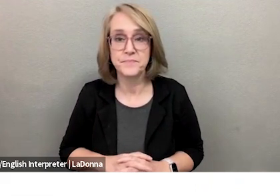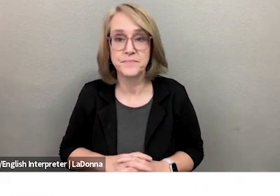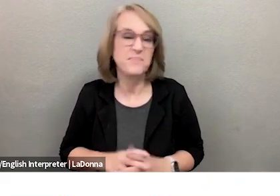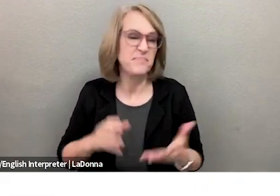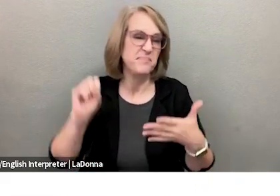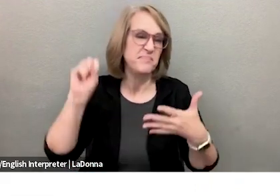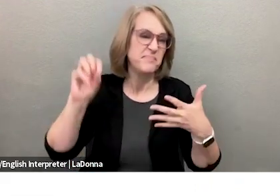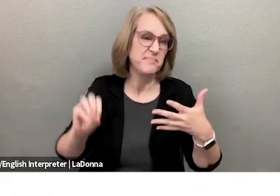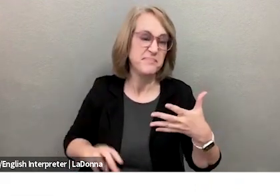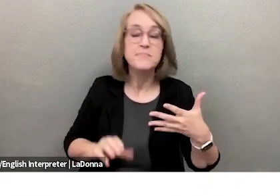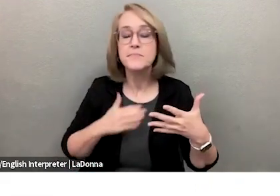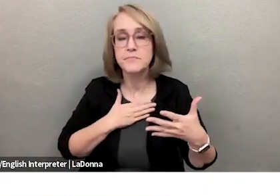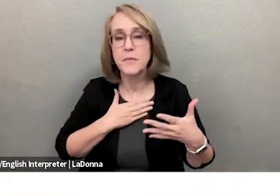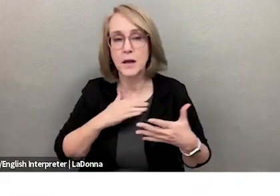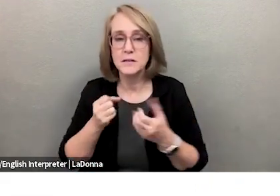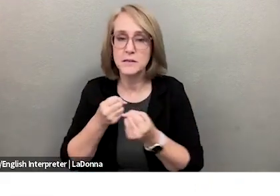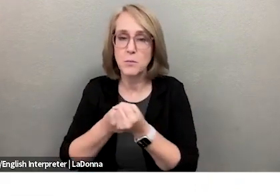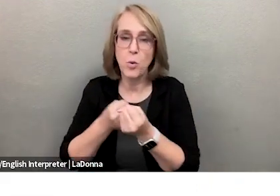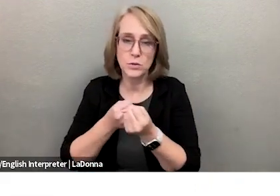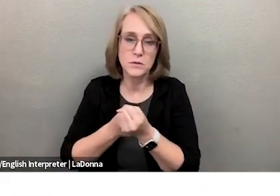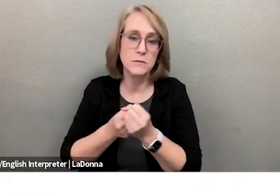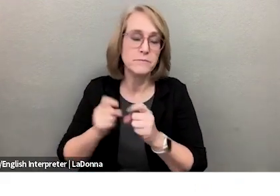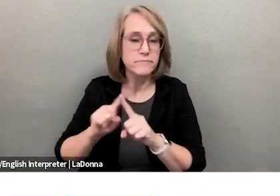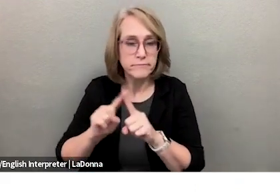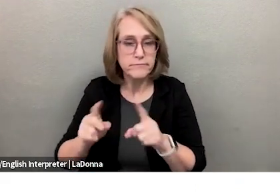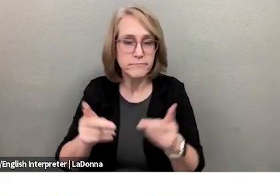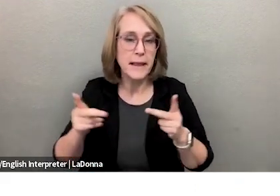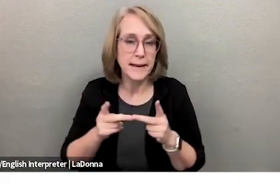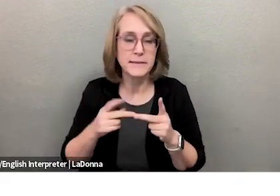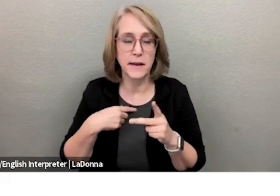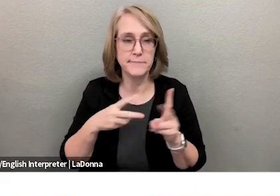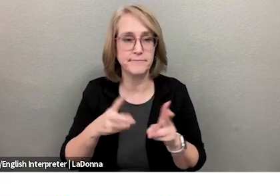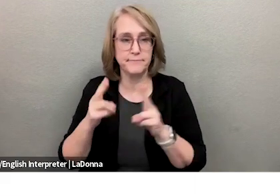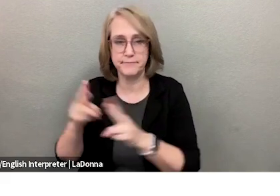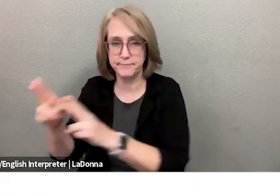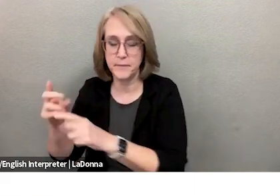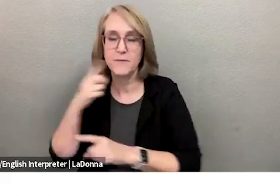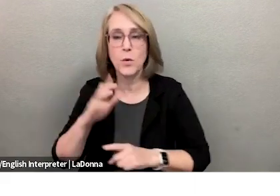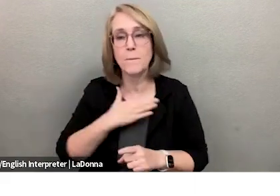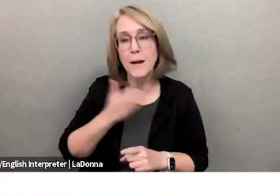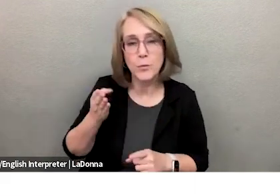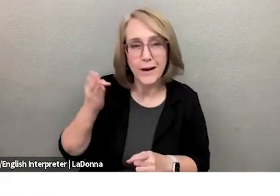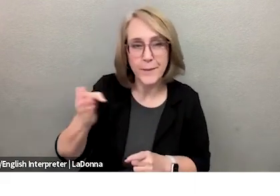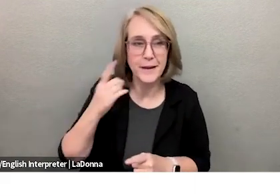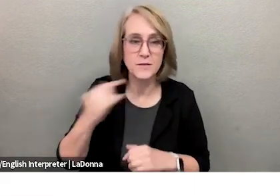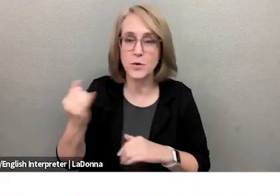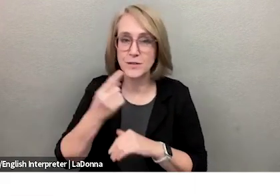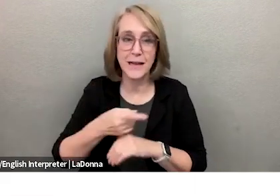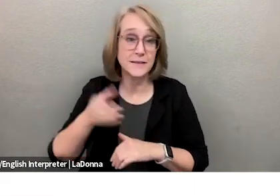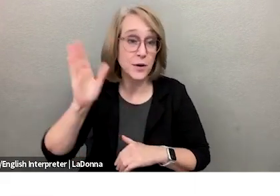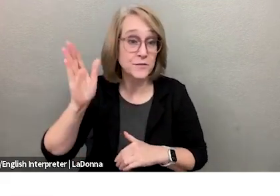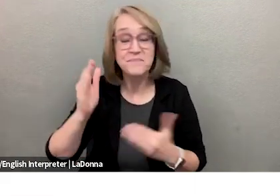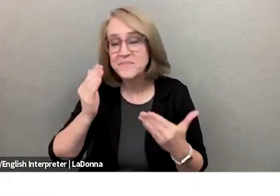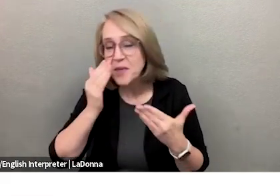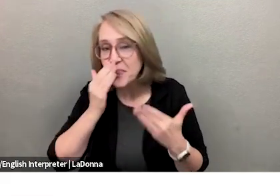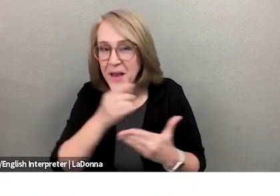This is simply a listing of the supports of the sources that I drew from for these recommendations and presentations. Thank you again. I look